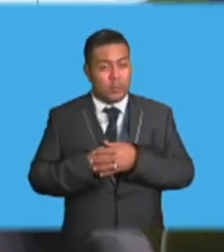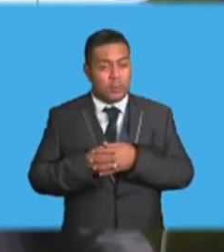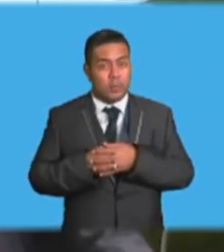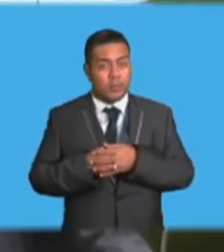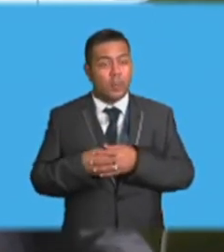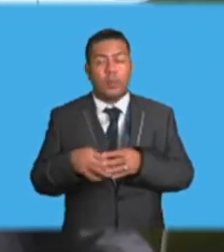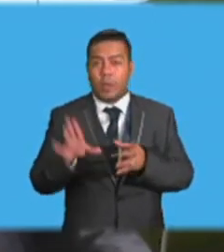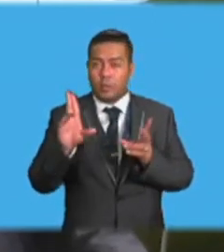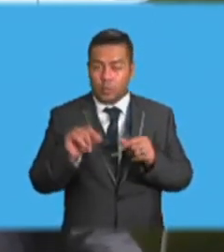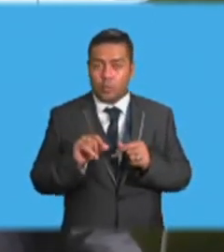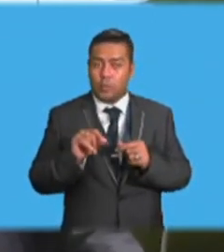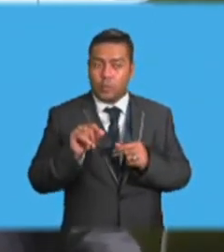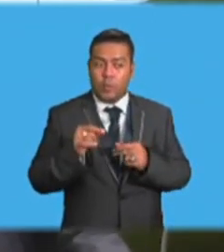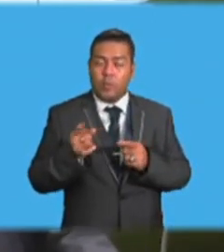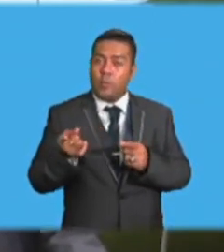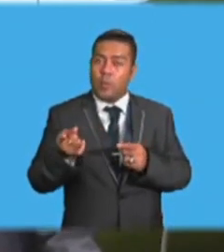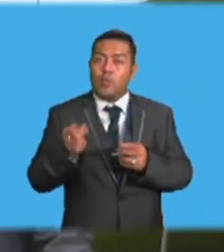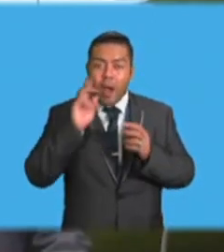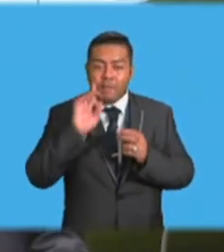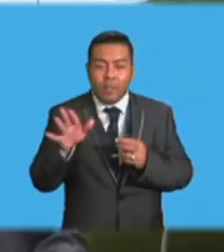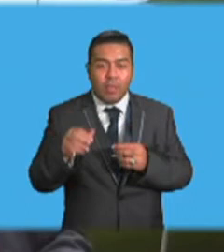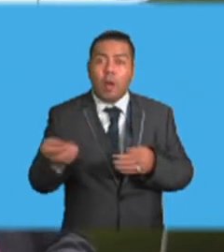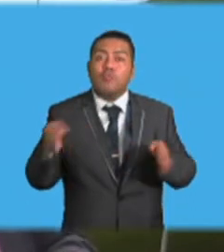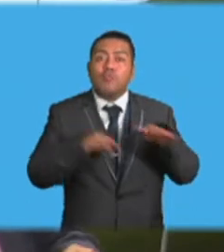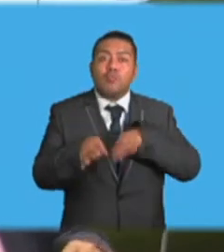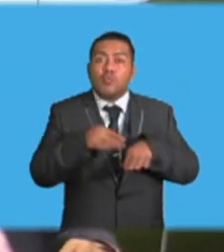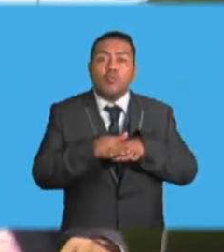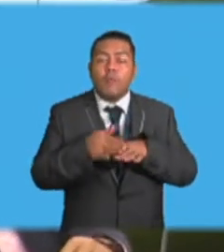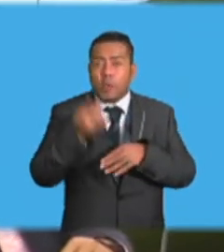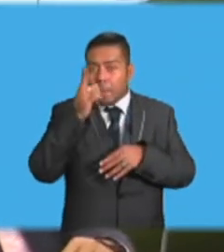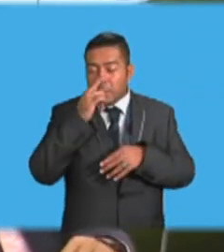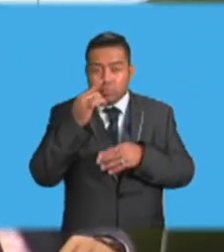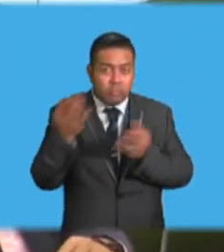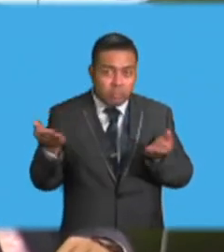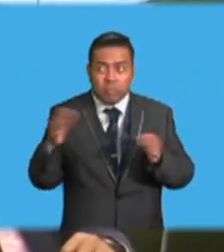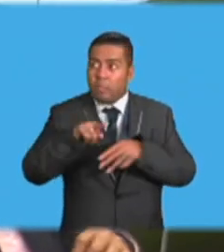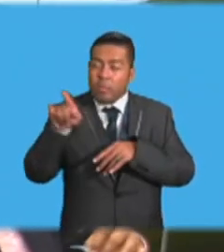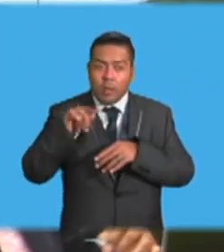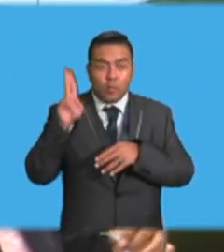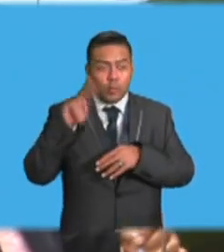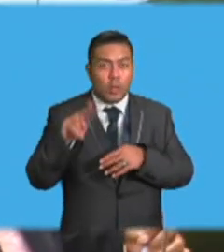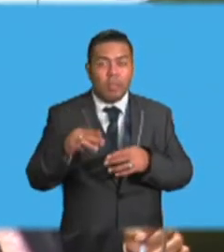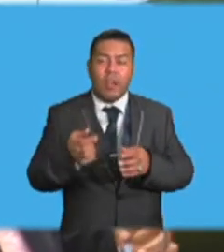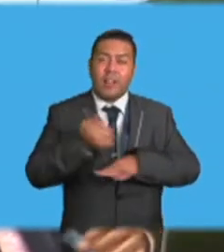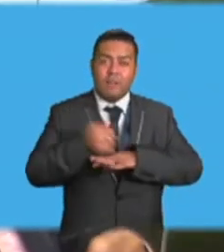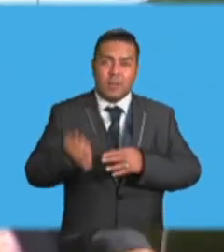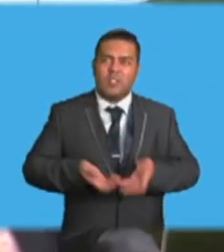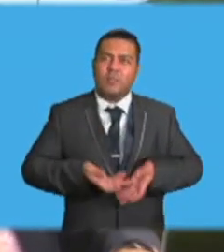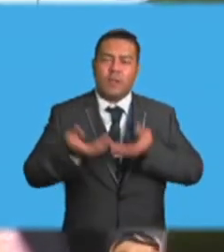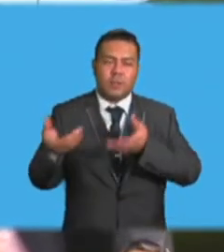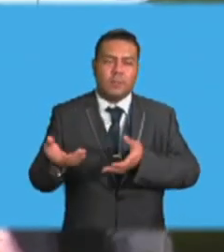grave there and also the graveyard site and also the crematorium. And government is looking at providing them with